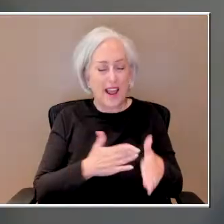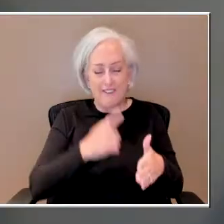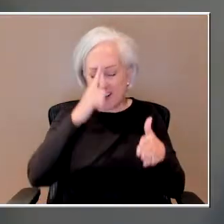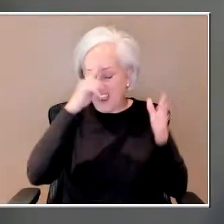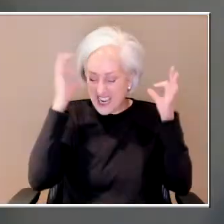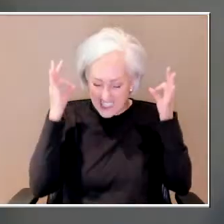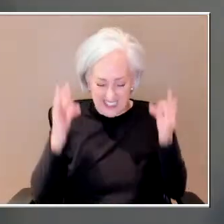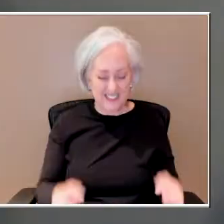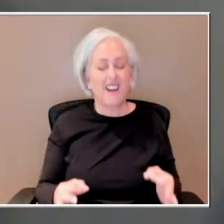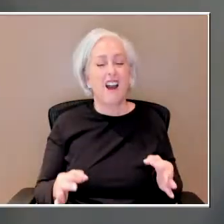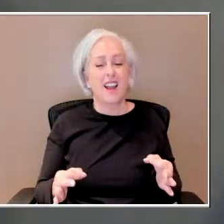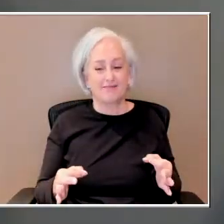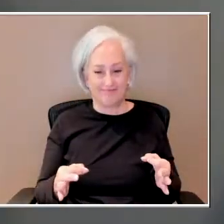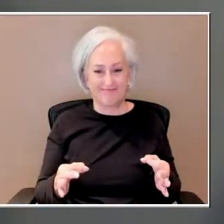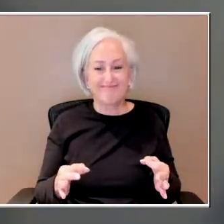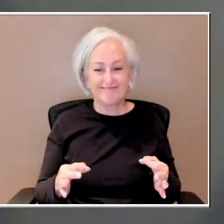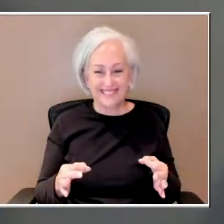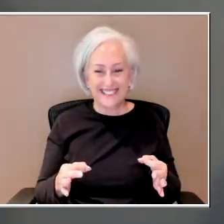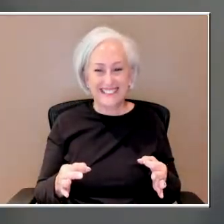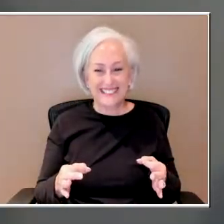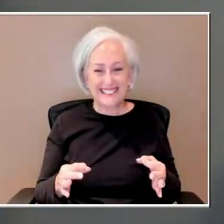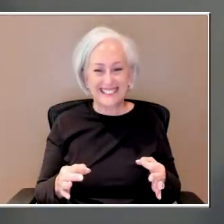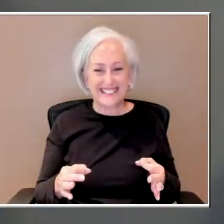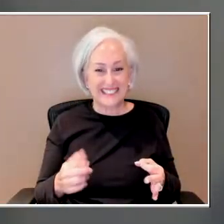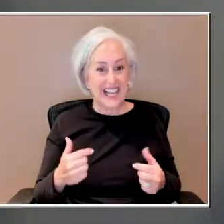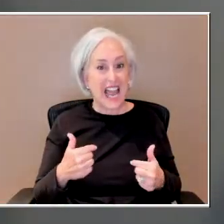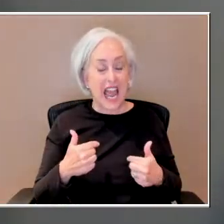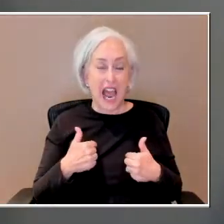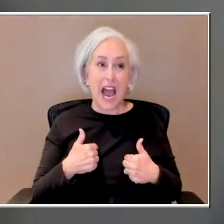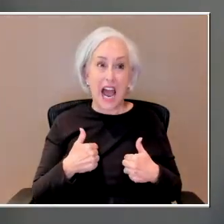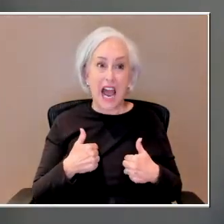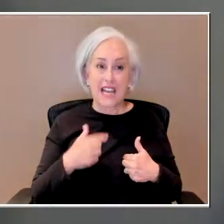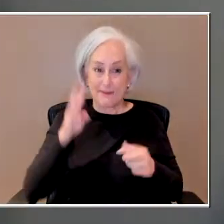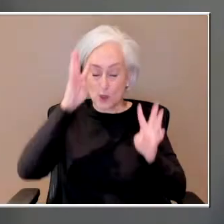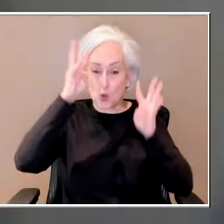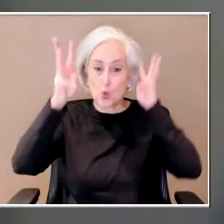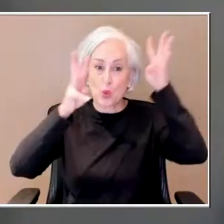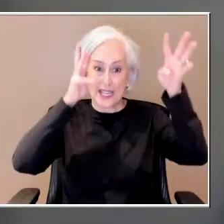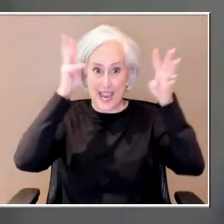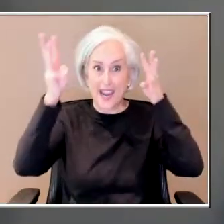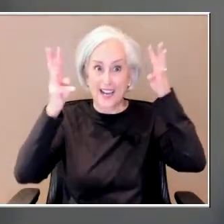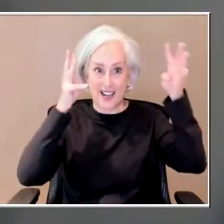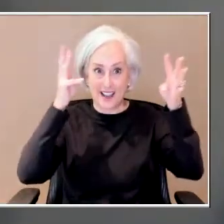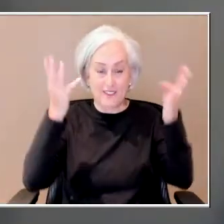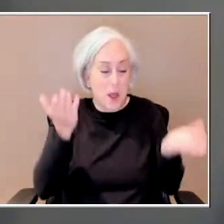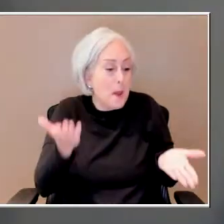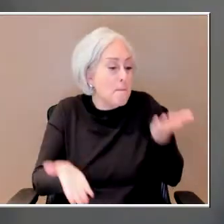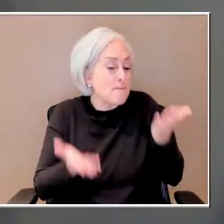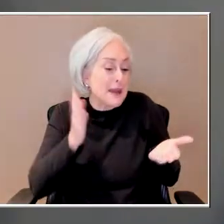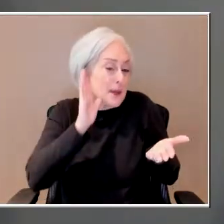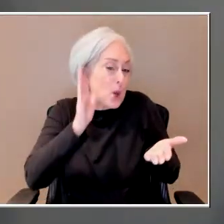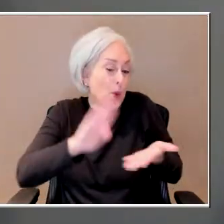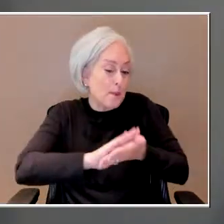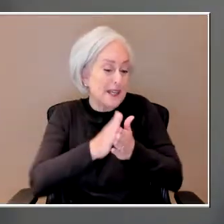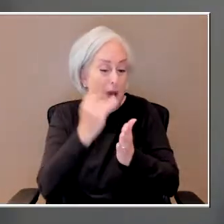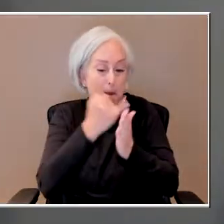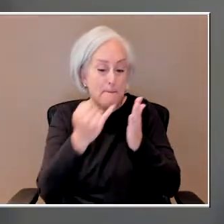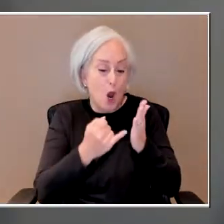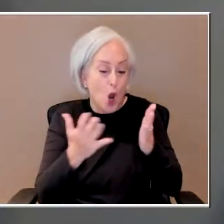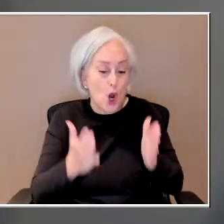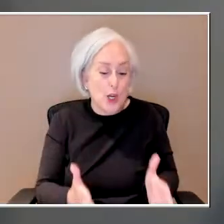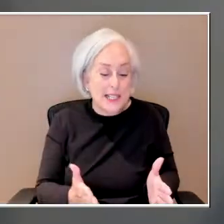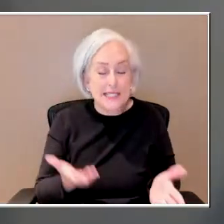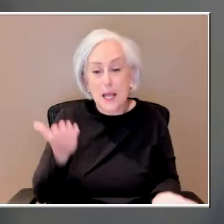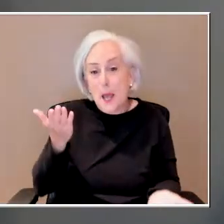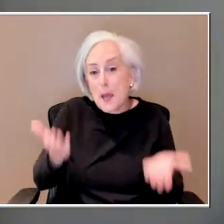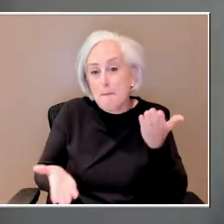to, and I'm very creative. Maybe I want to be an artist. Maybe I